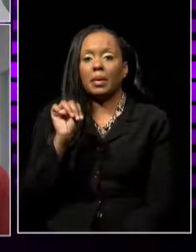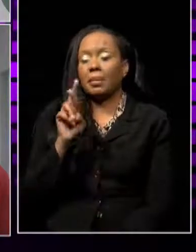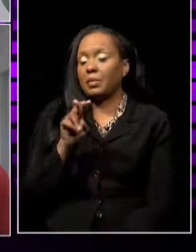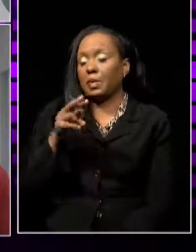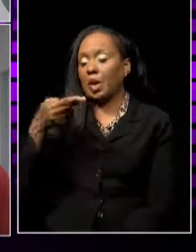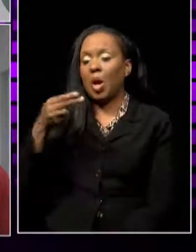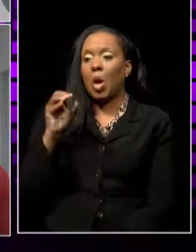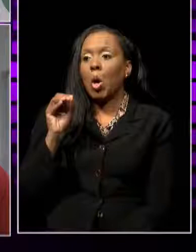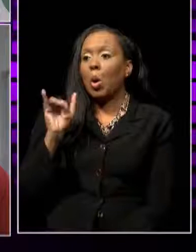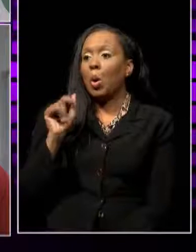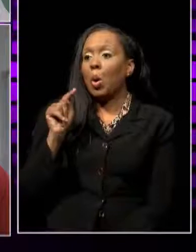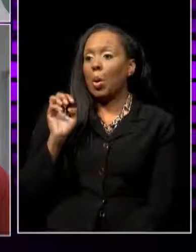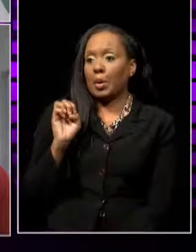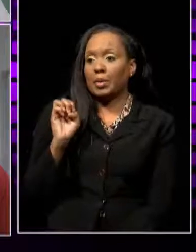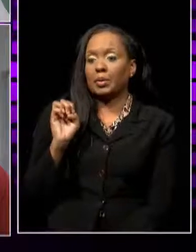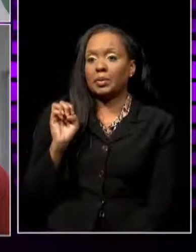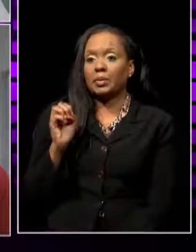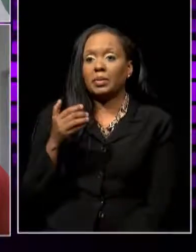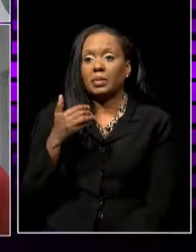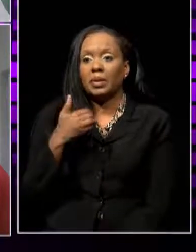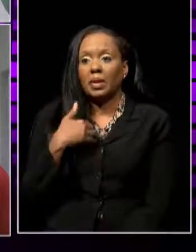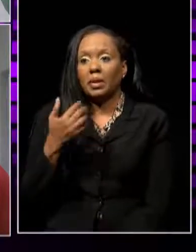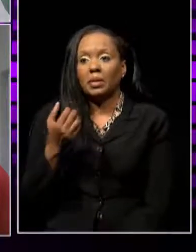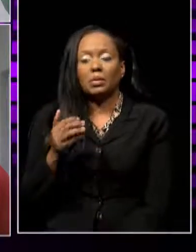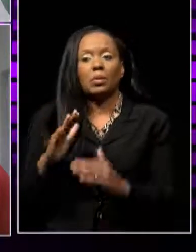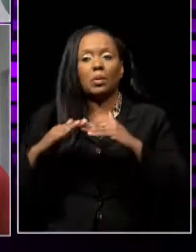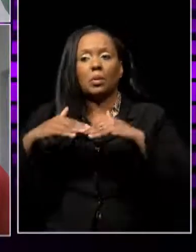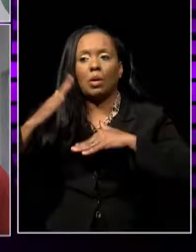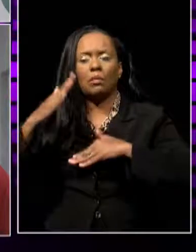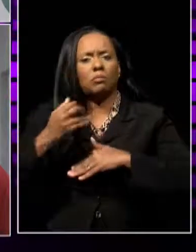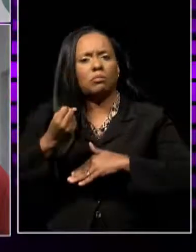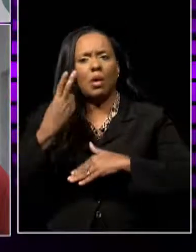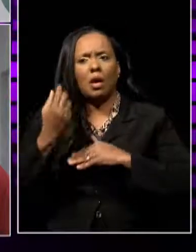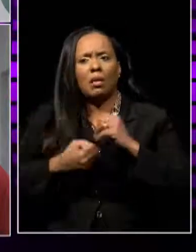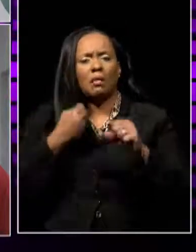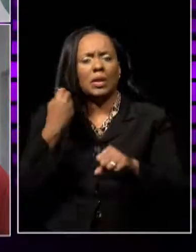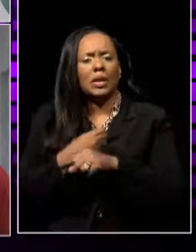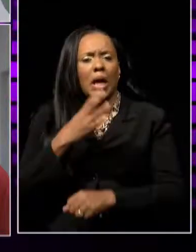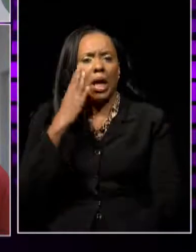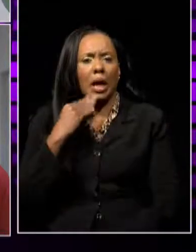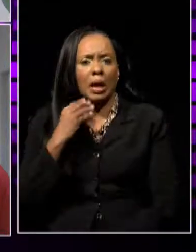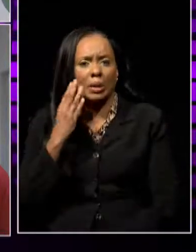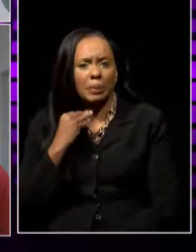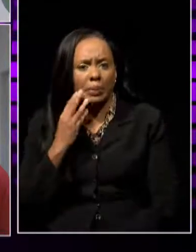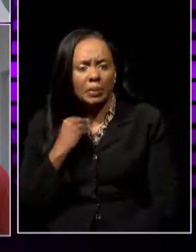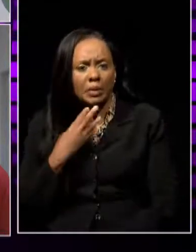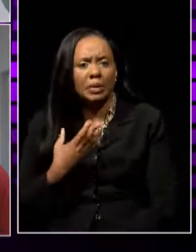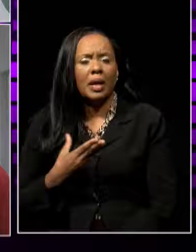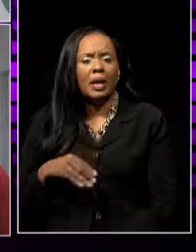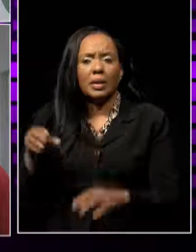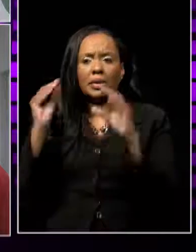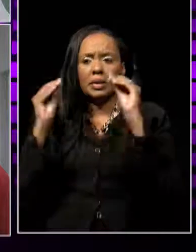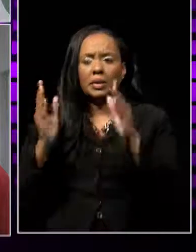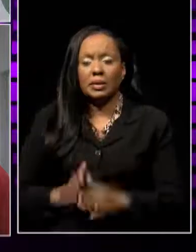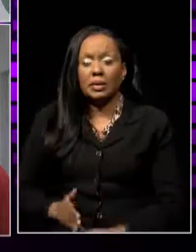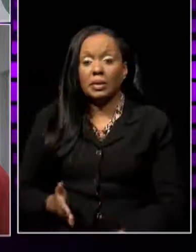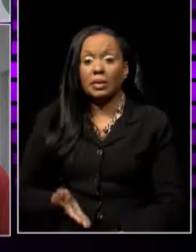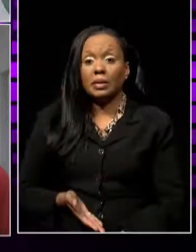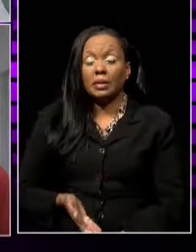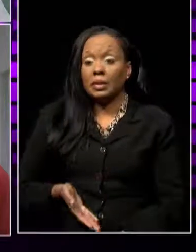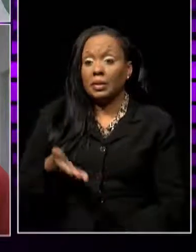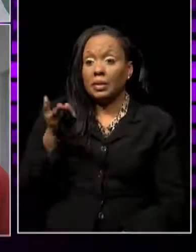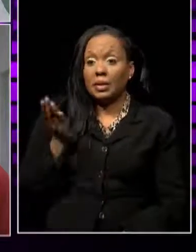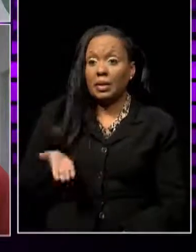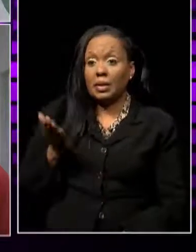he's a trained graduate teacher with 12 plus years of experience. And he functioned as IT coordinator